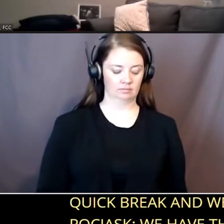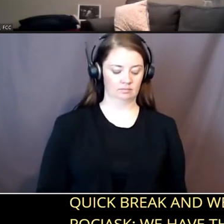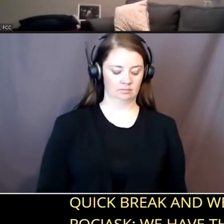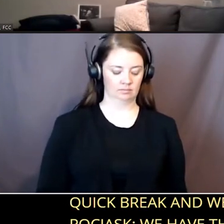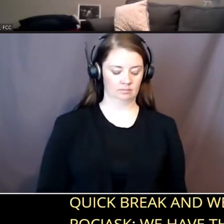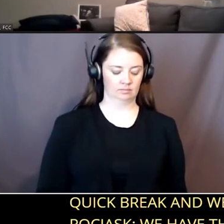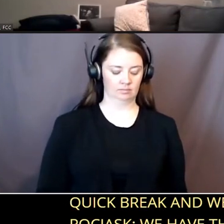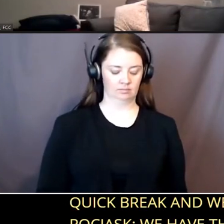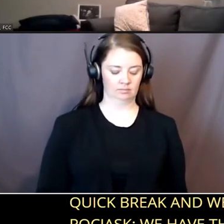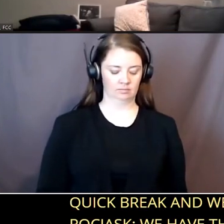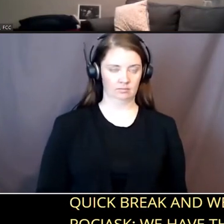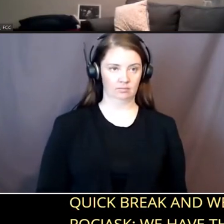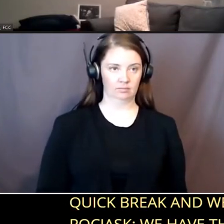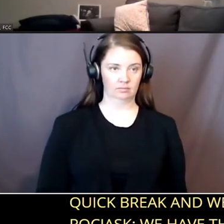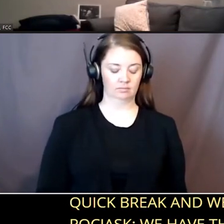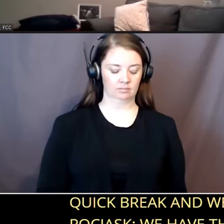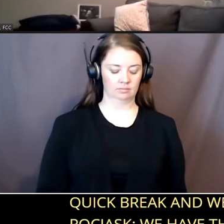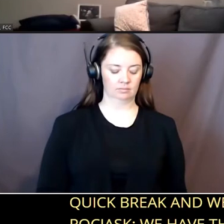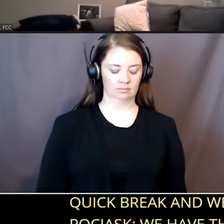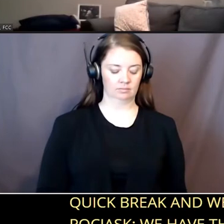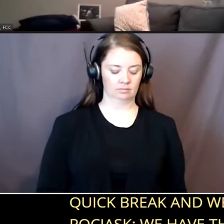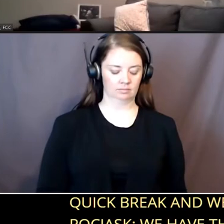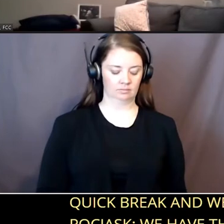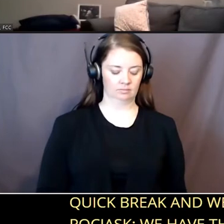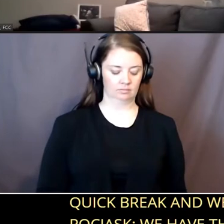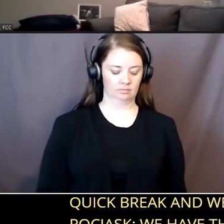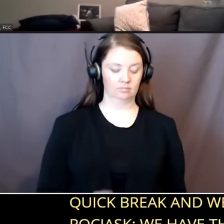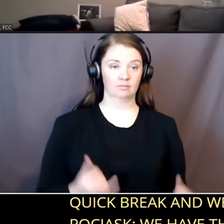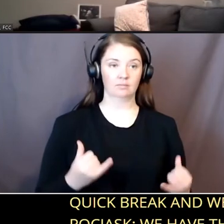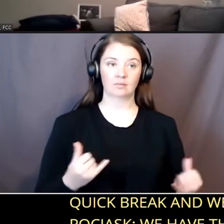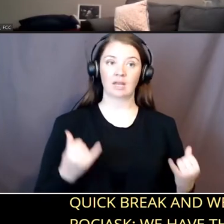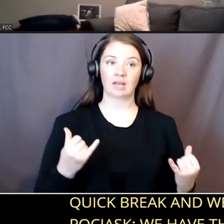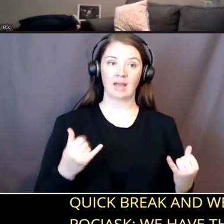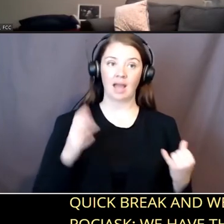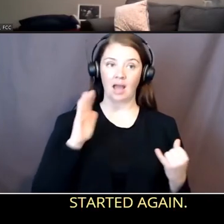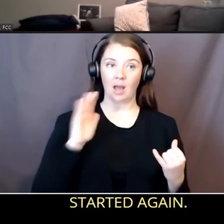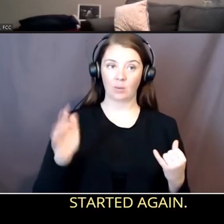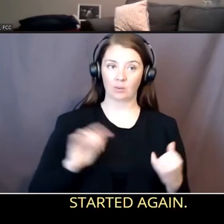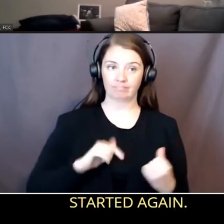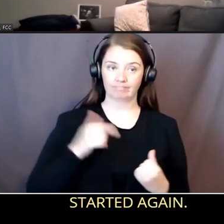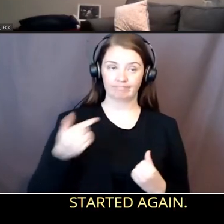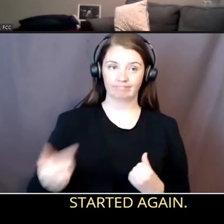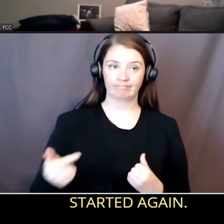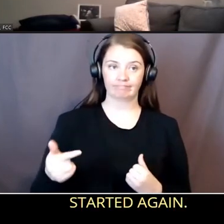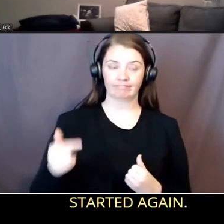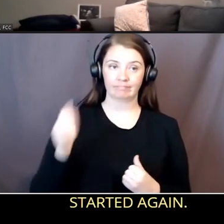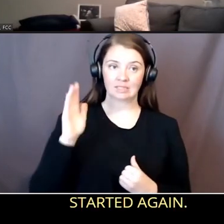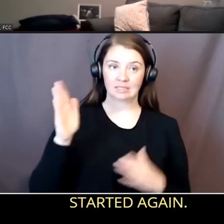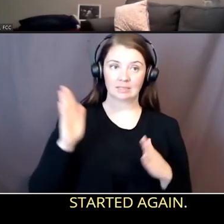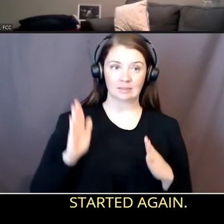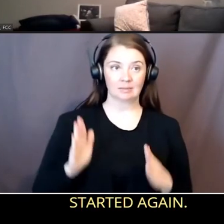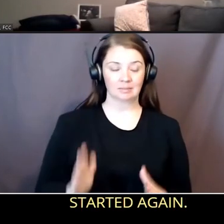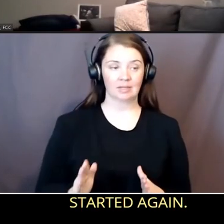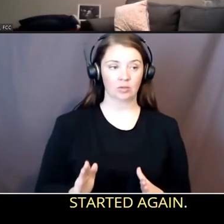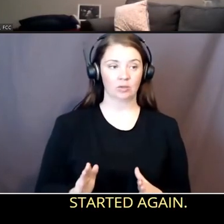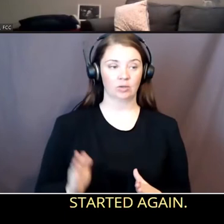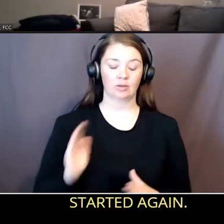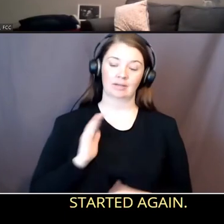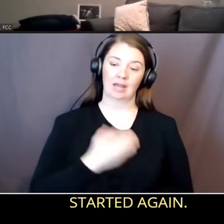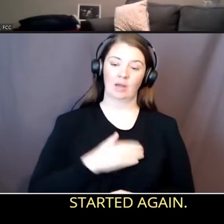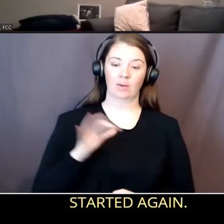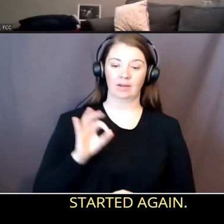So now let me turn your attention to our next speaker, esteemed speaker, I should say, our